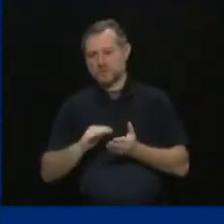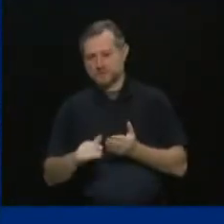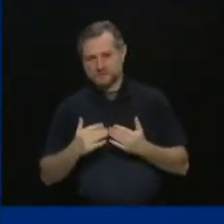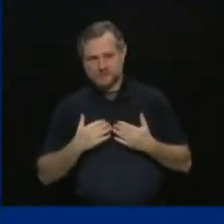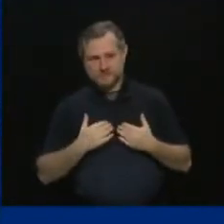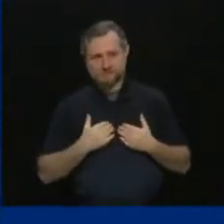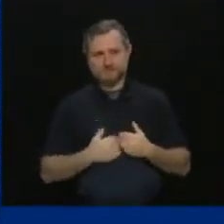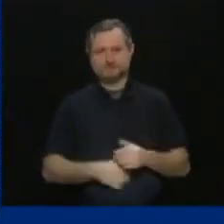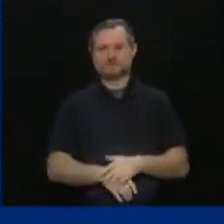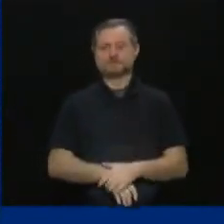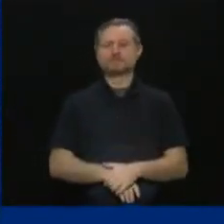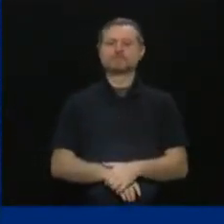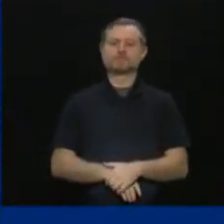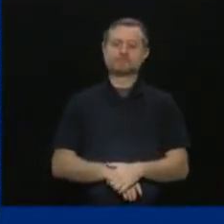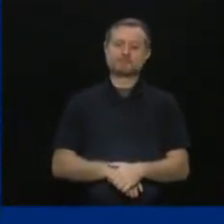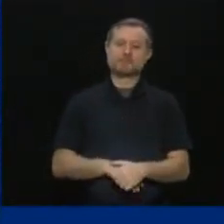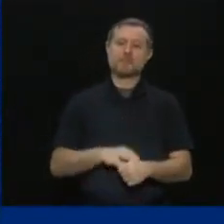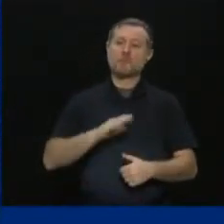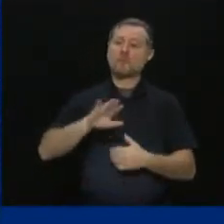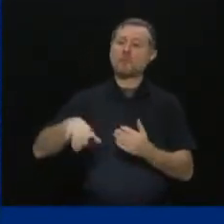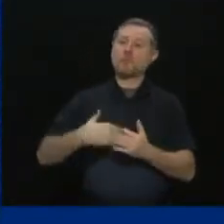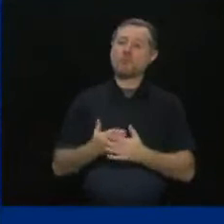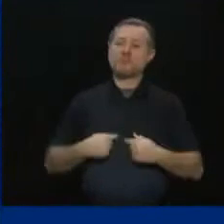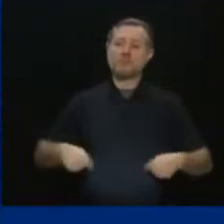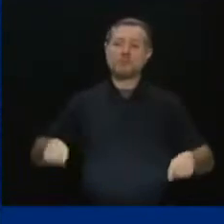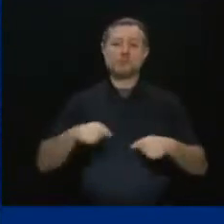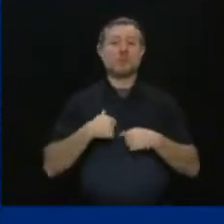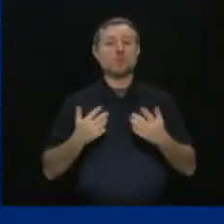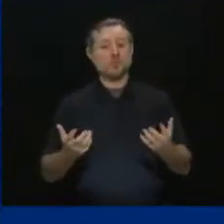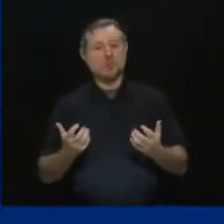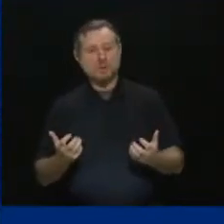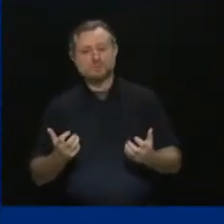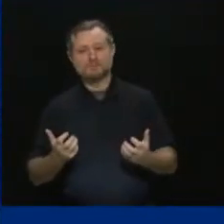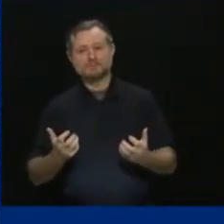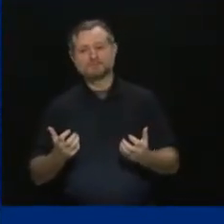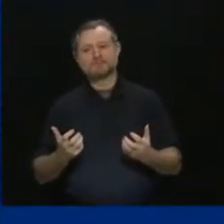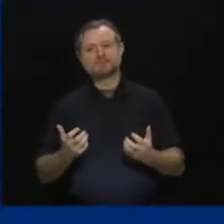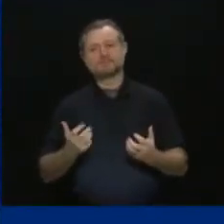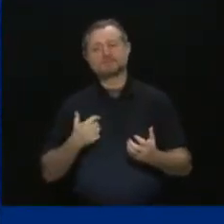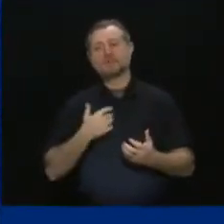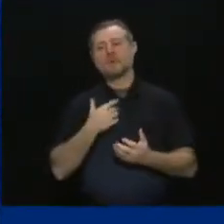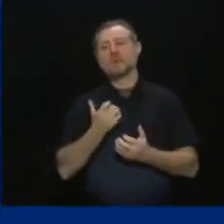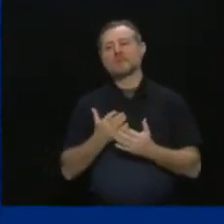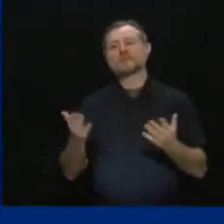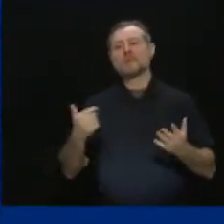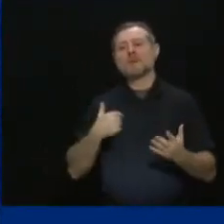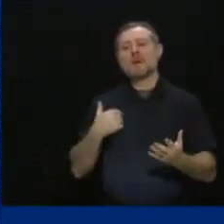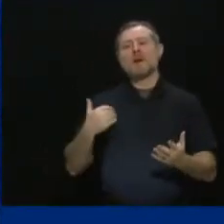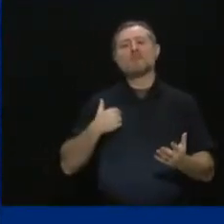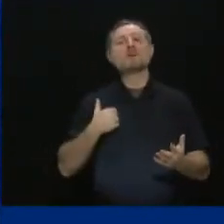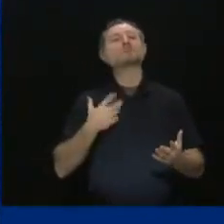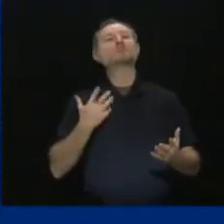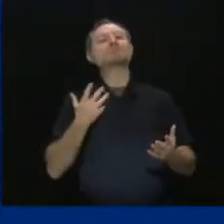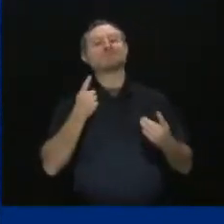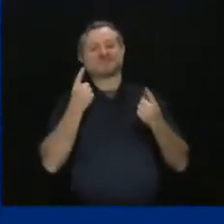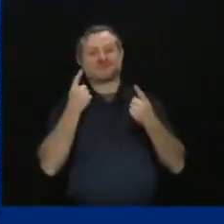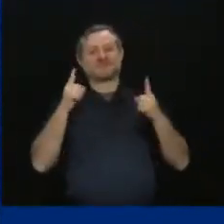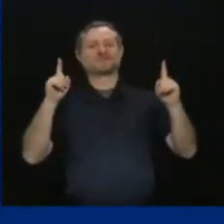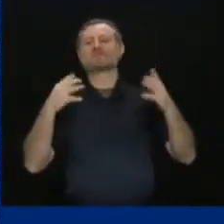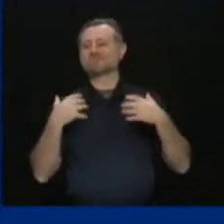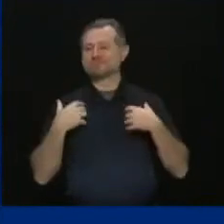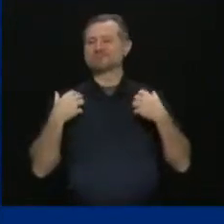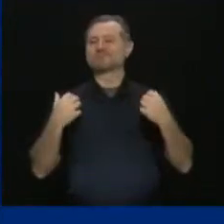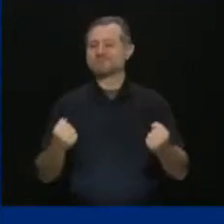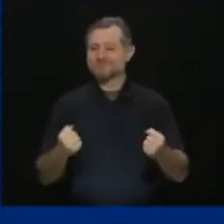what all of us want are the things that I had for a successful recovery. And that's access to